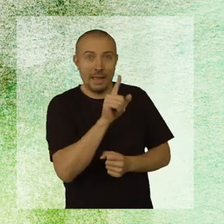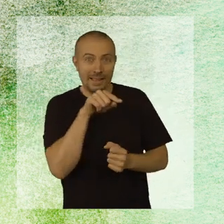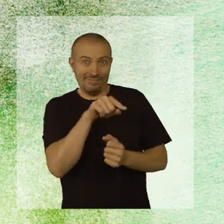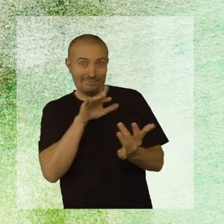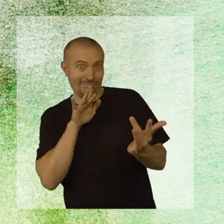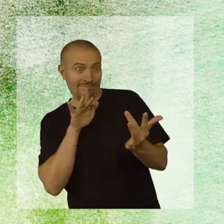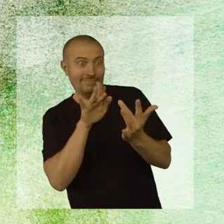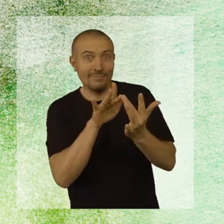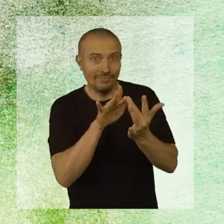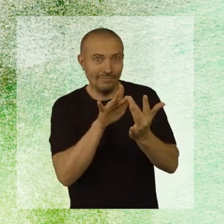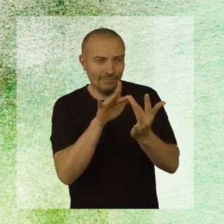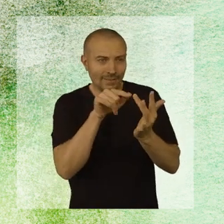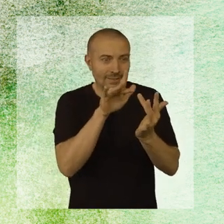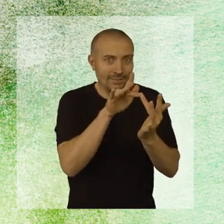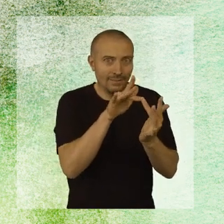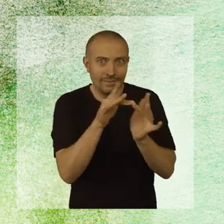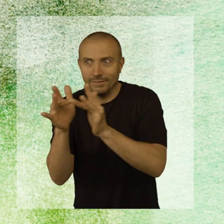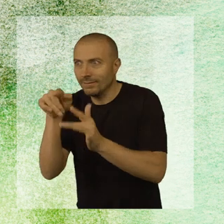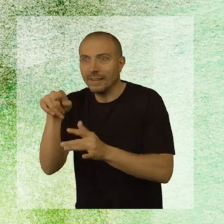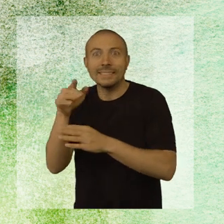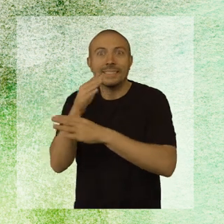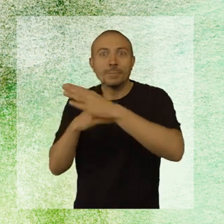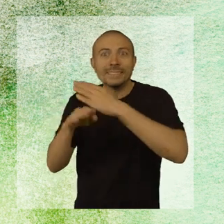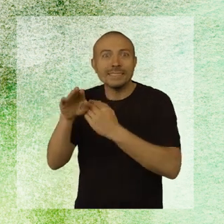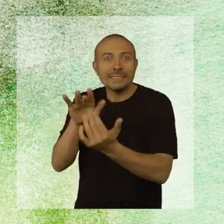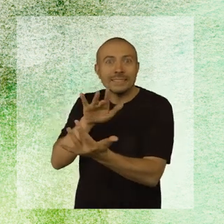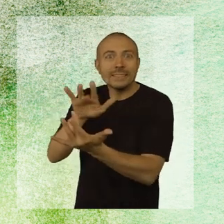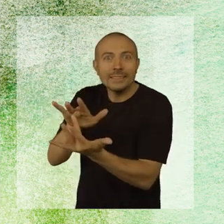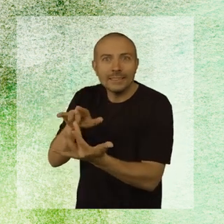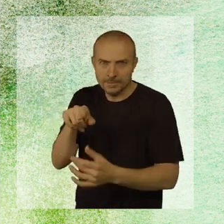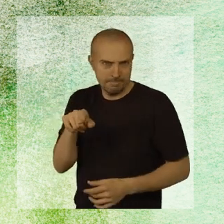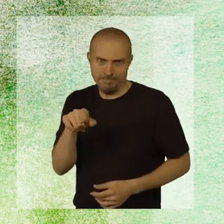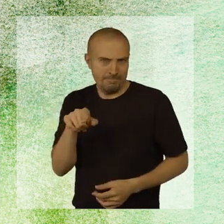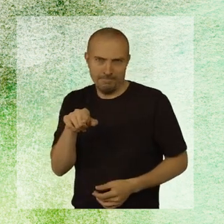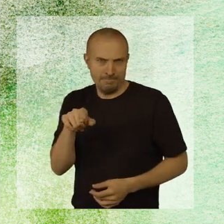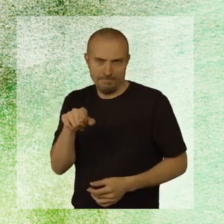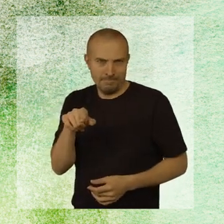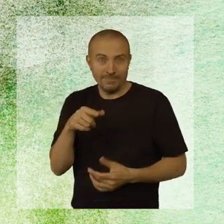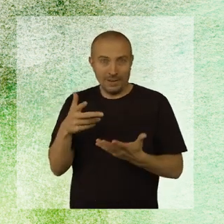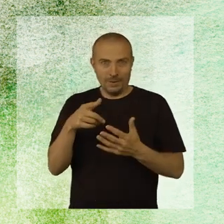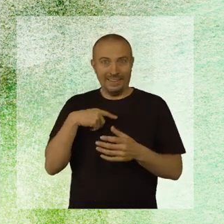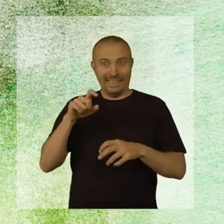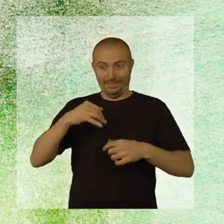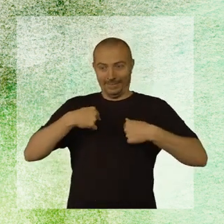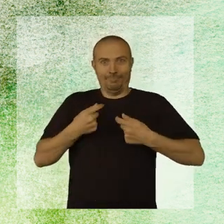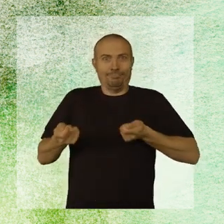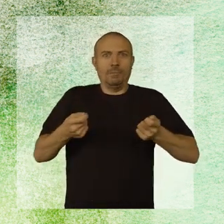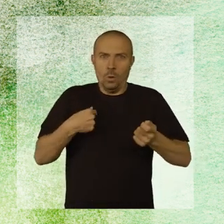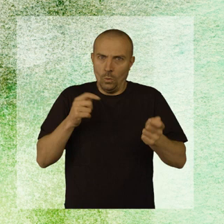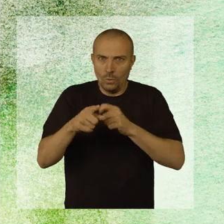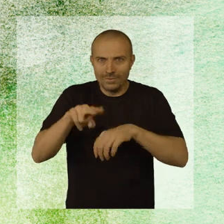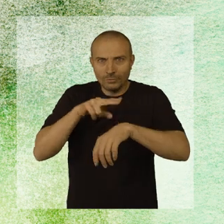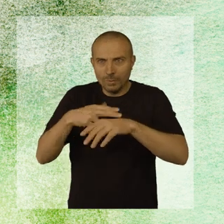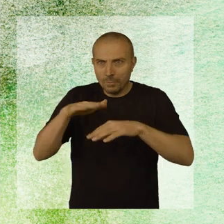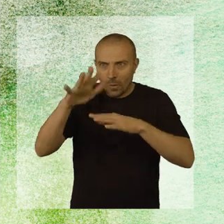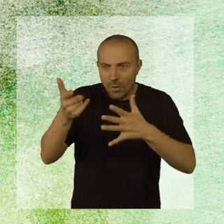and environment, but these focal points are hardly reaching to disability focal points. So if I could change something at national